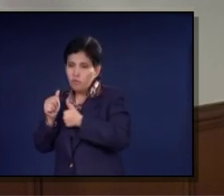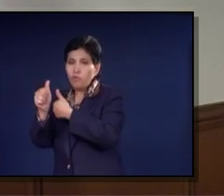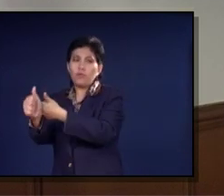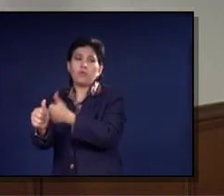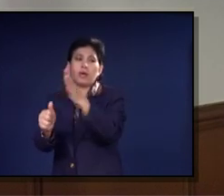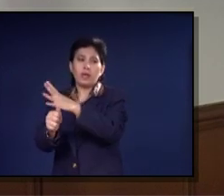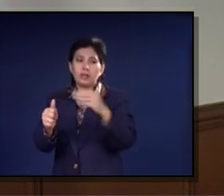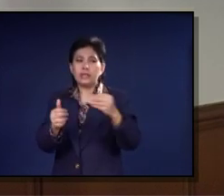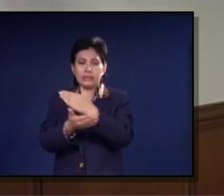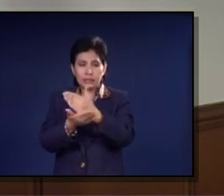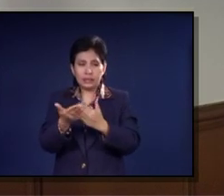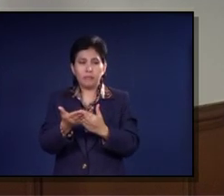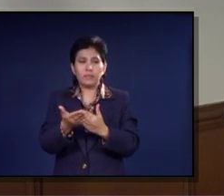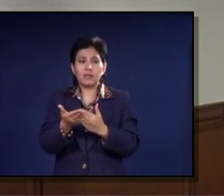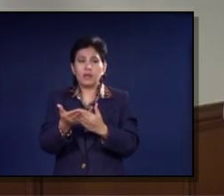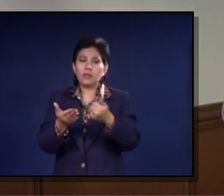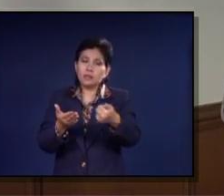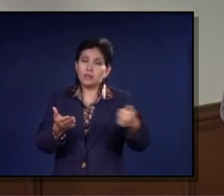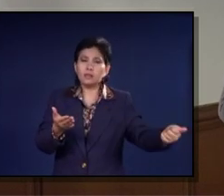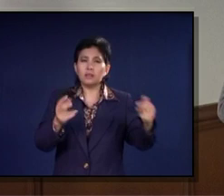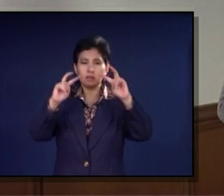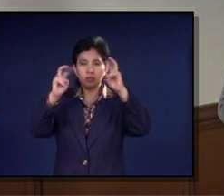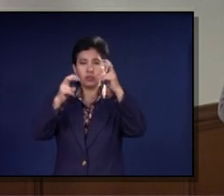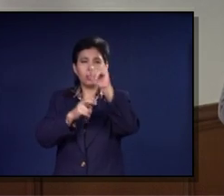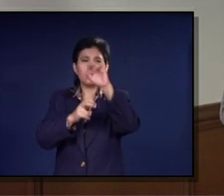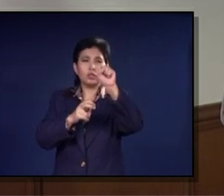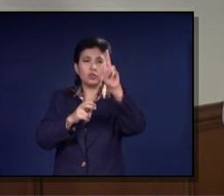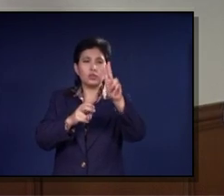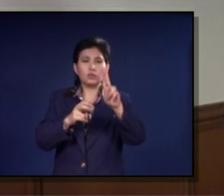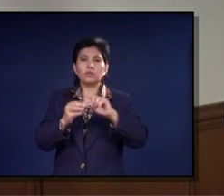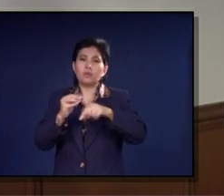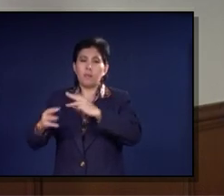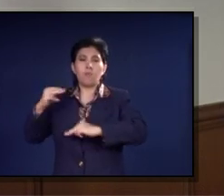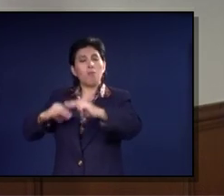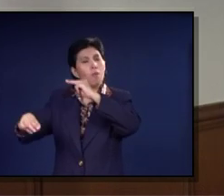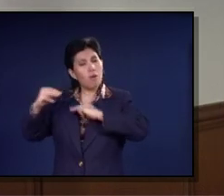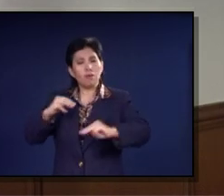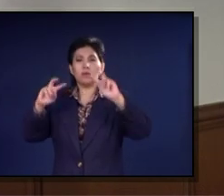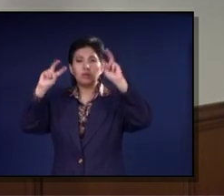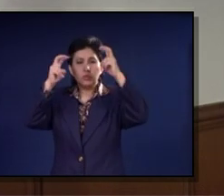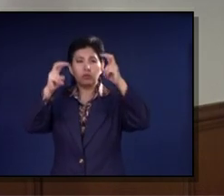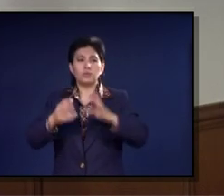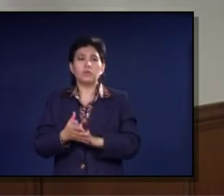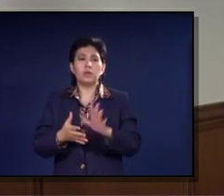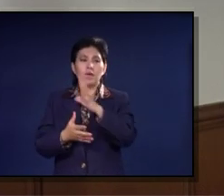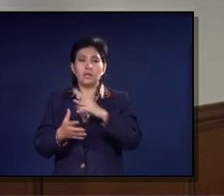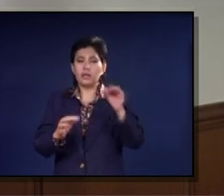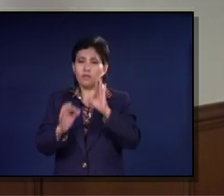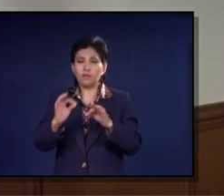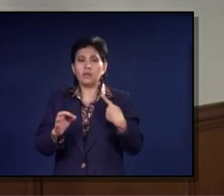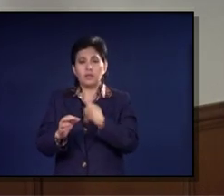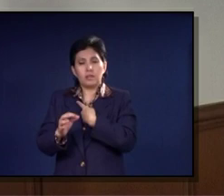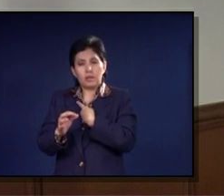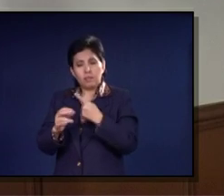it is wrong to do. Ethical issues are different from moral issues, actually. Yep, so we'll go into that and